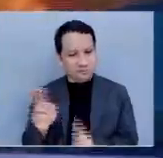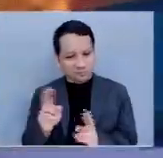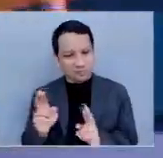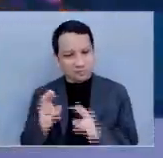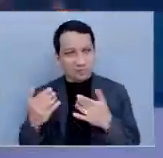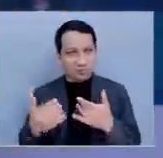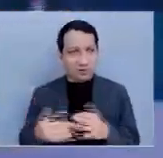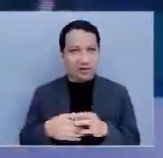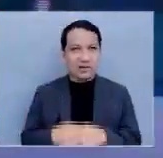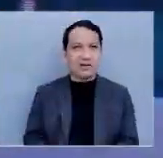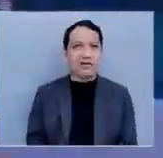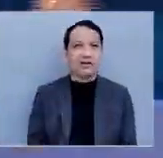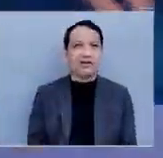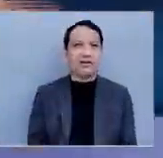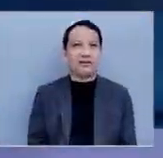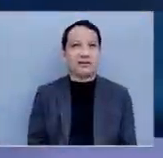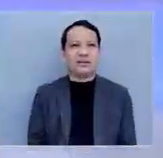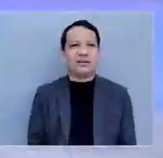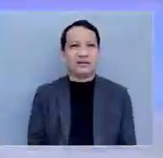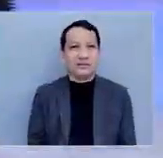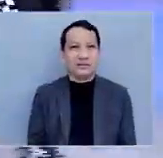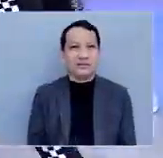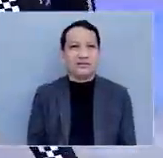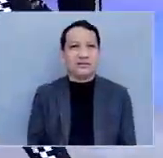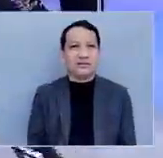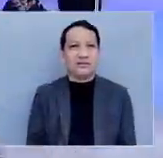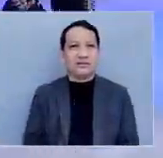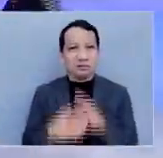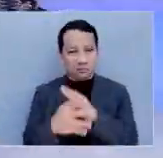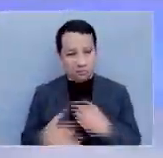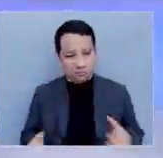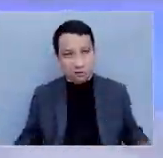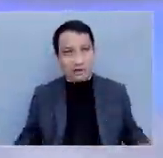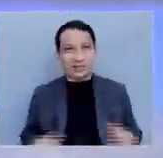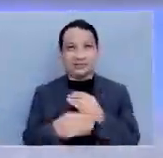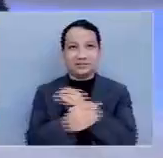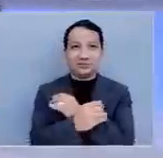You can do this. No one wanna die. Step.